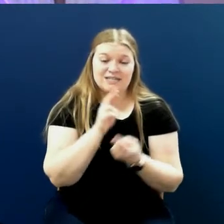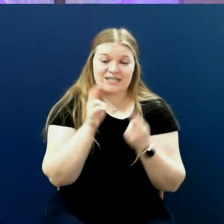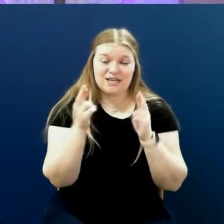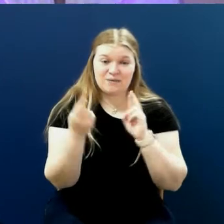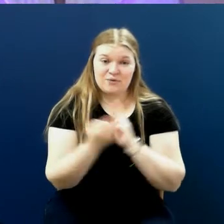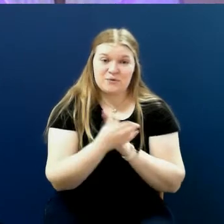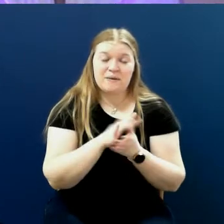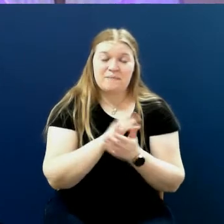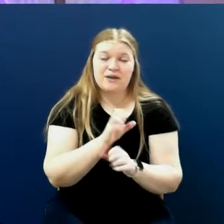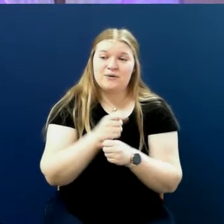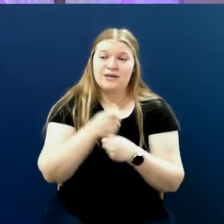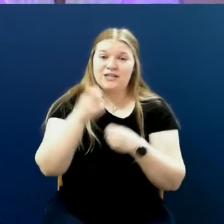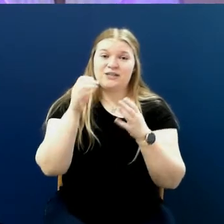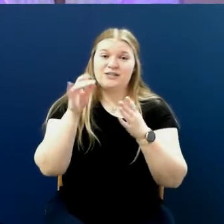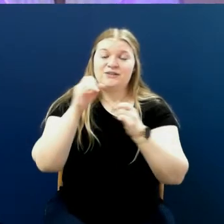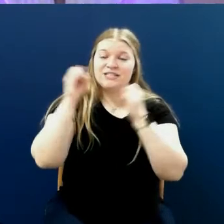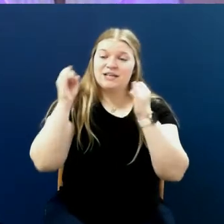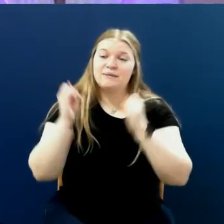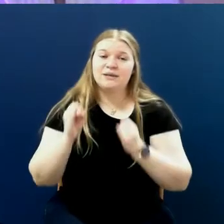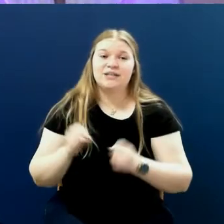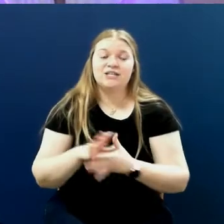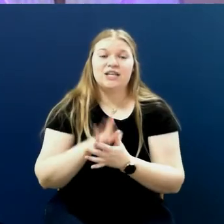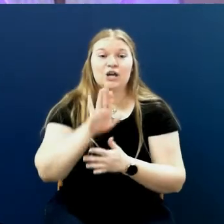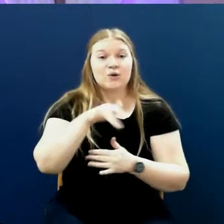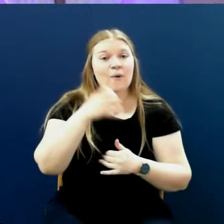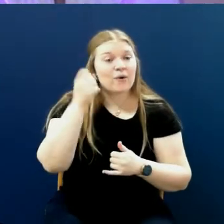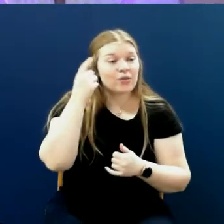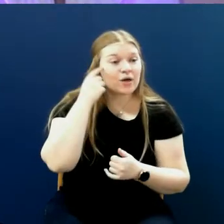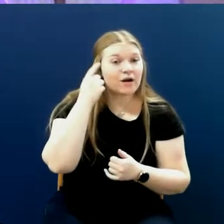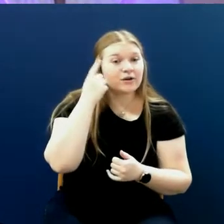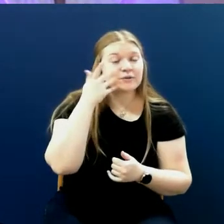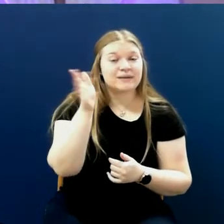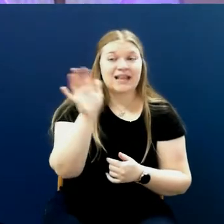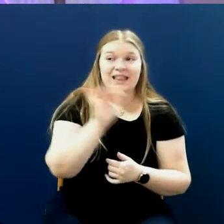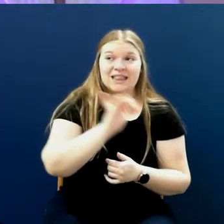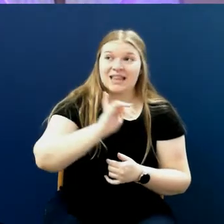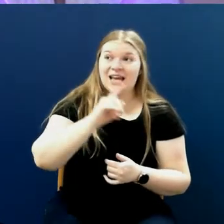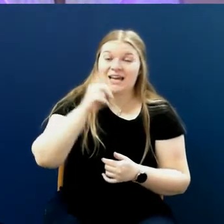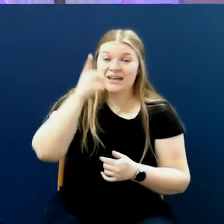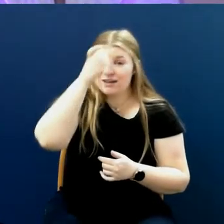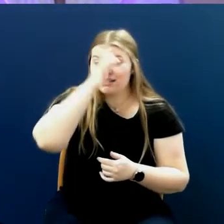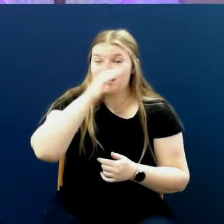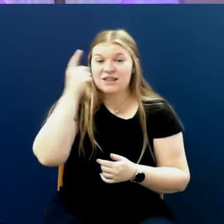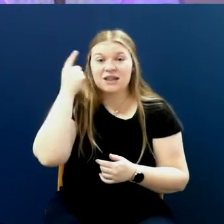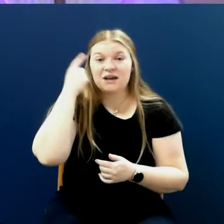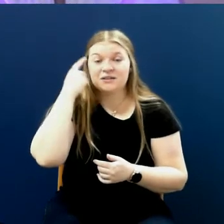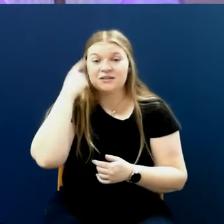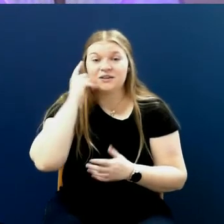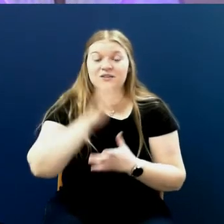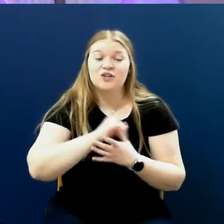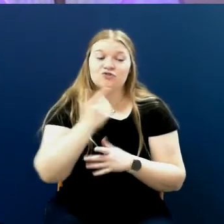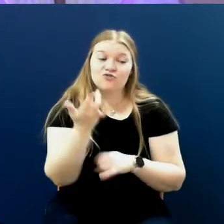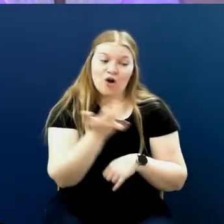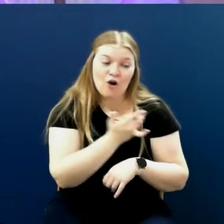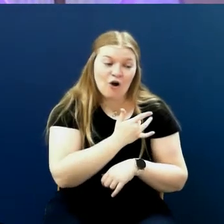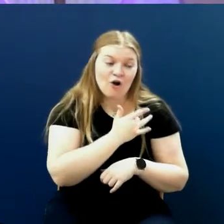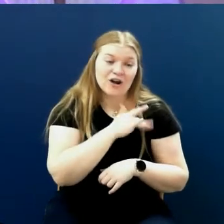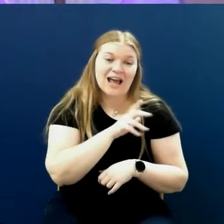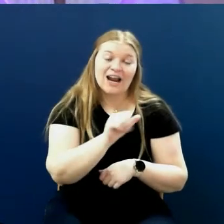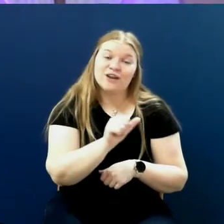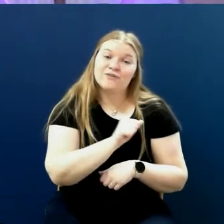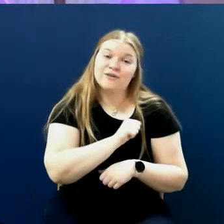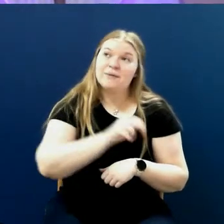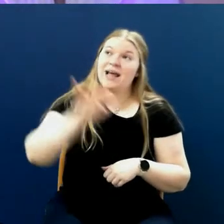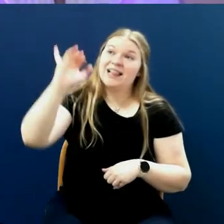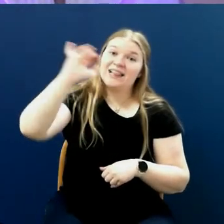into his image. That your thoughts would be like God's thoughts. That your heart attitude would be